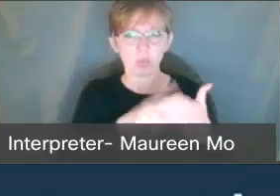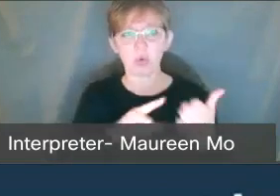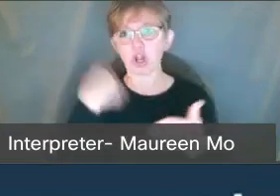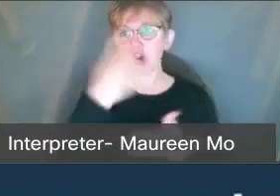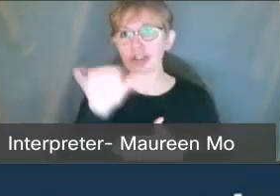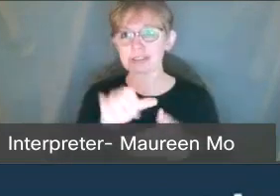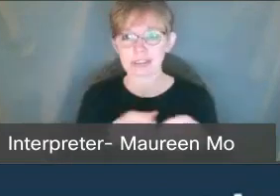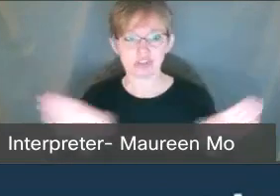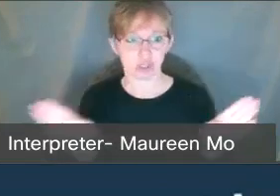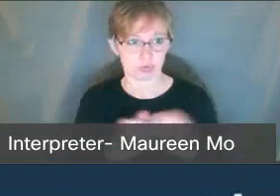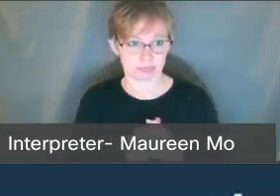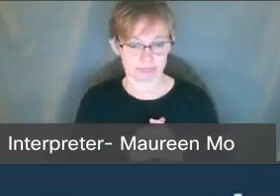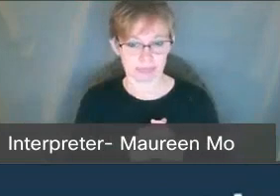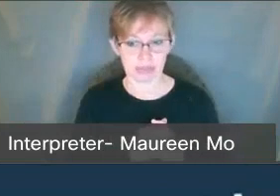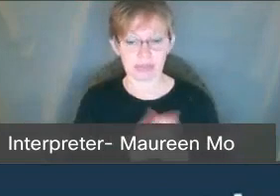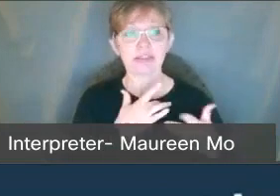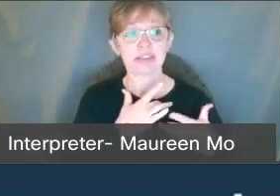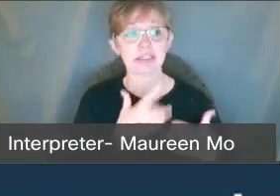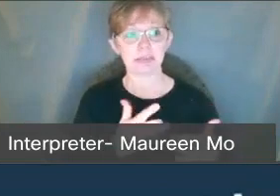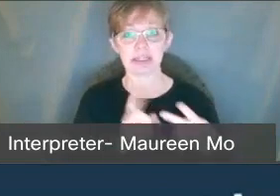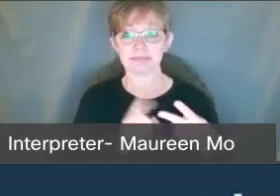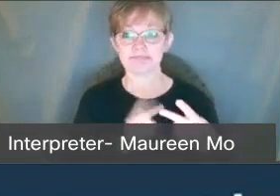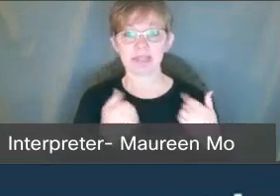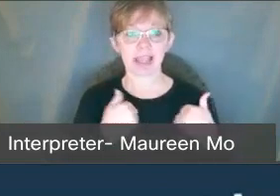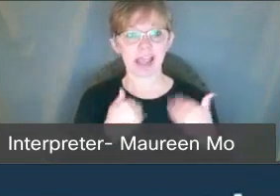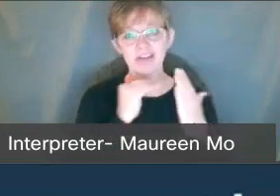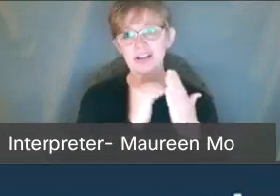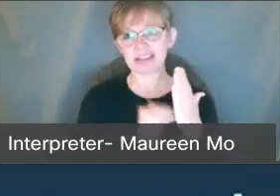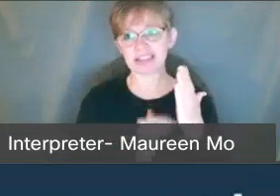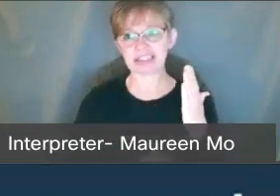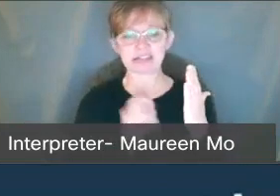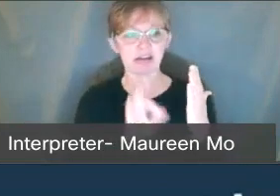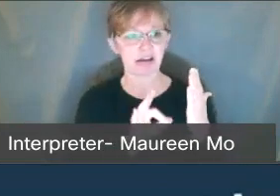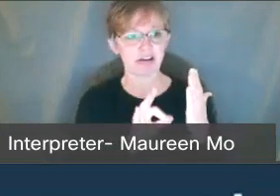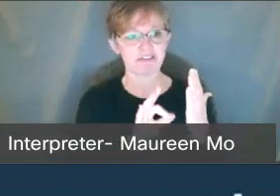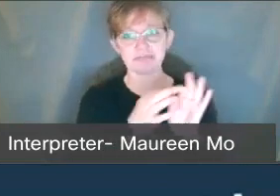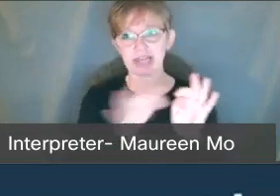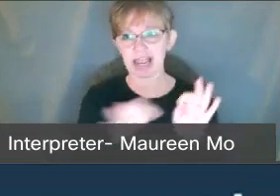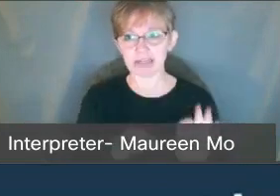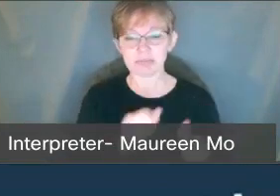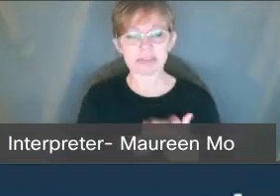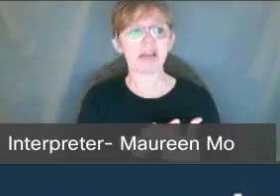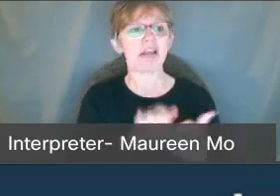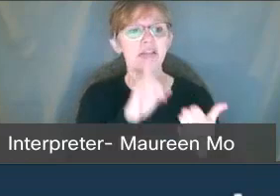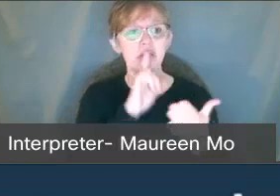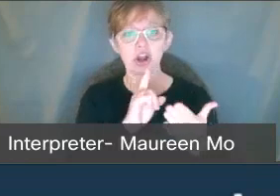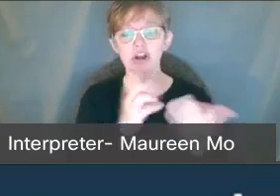speaking. Typically, they have a set of items or a list of items that are rated and combined in some way to inform these estimates